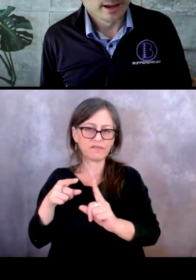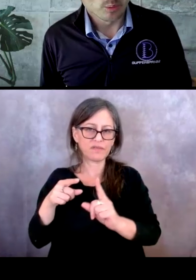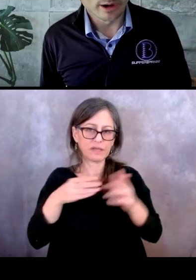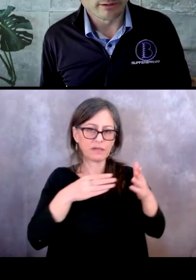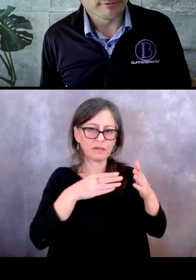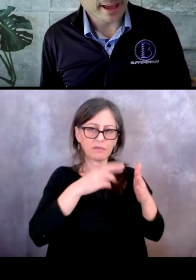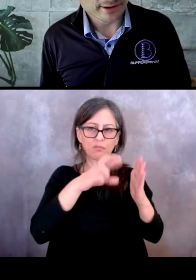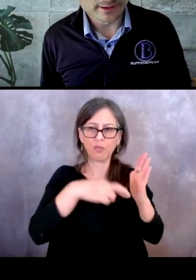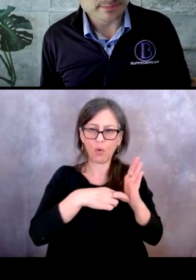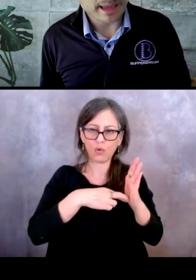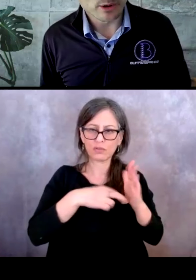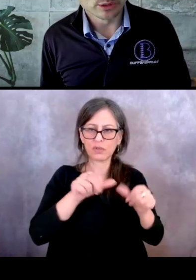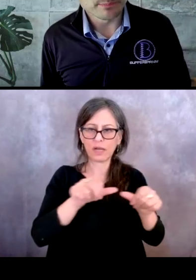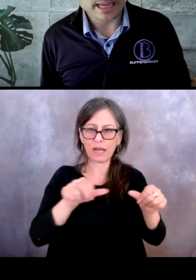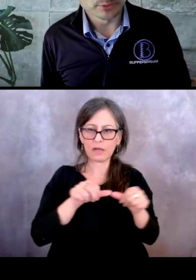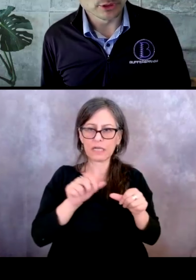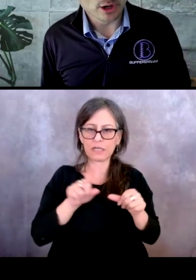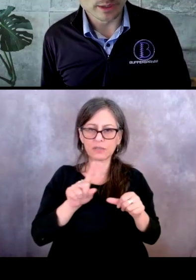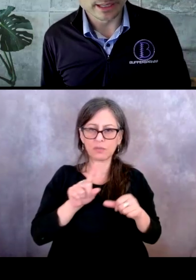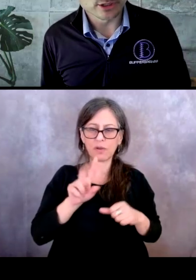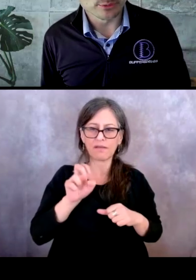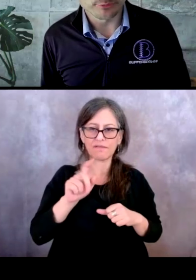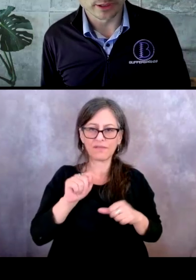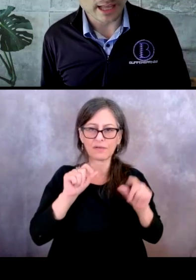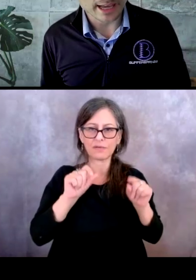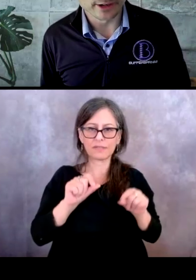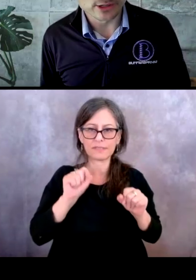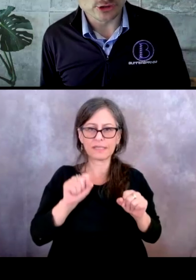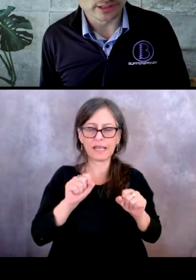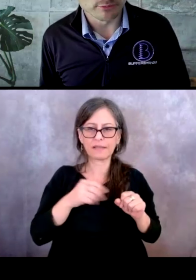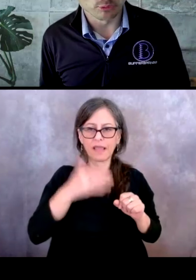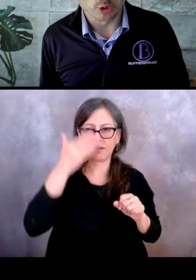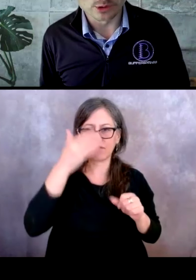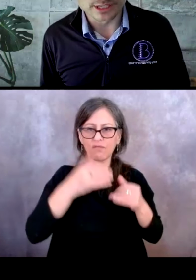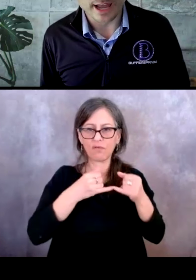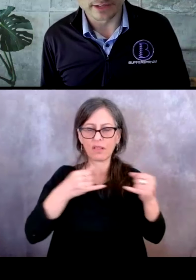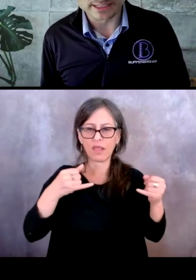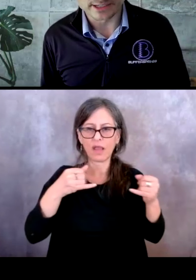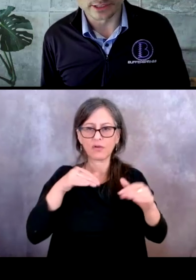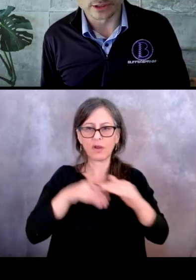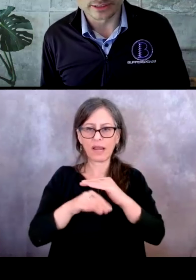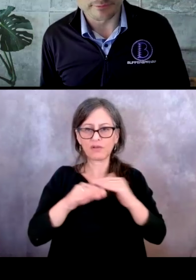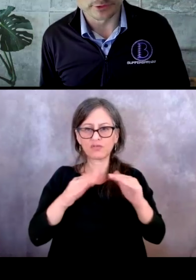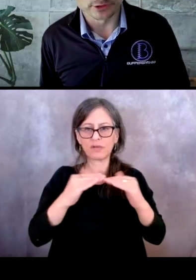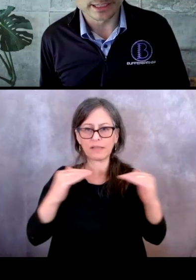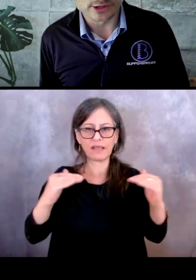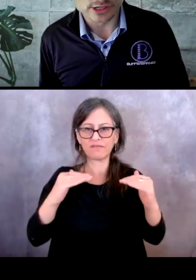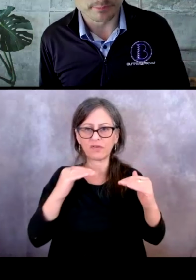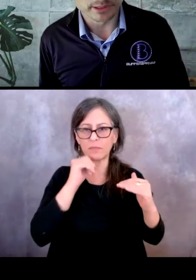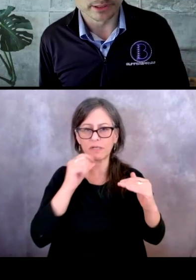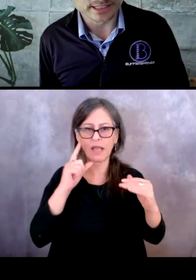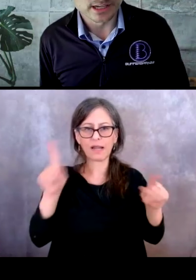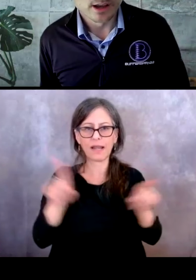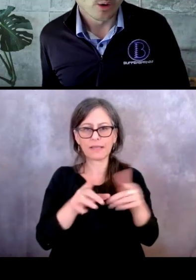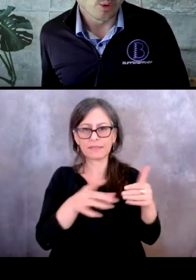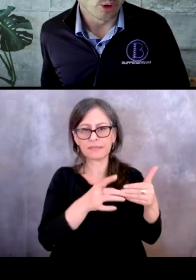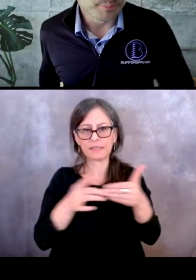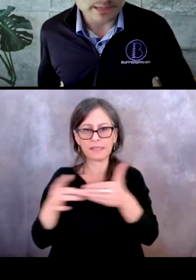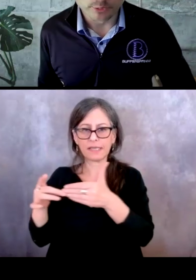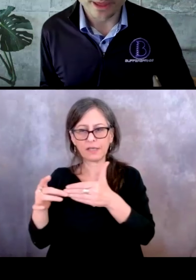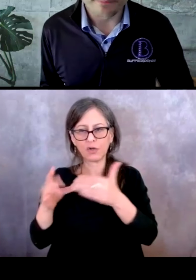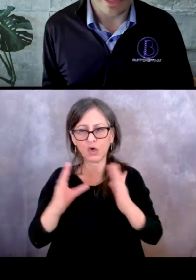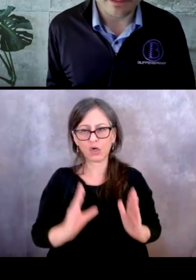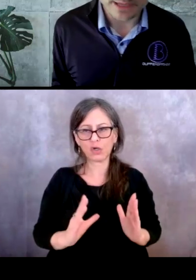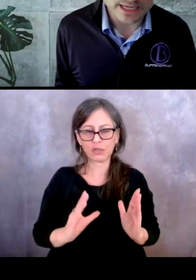corners where veterans may only be able to go into frontline or entry level roles and not necessarily looked at for their leadership abilities,